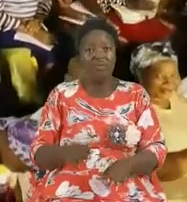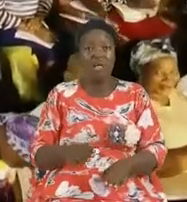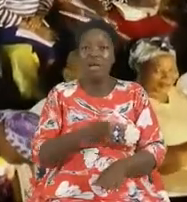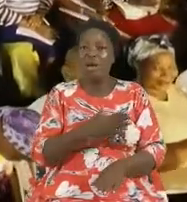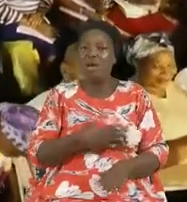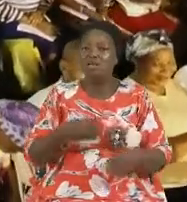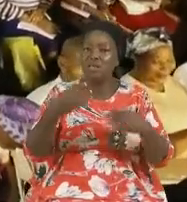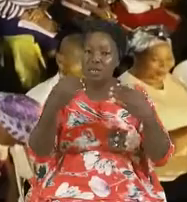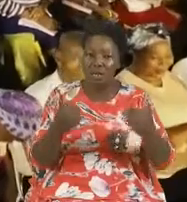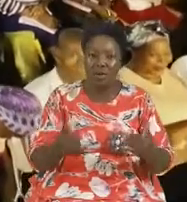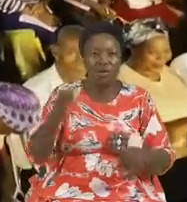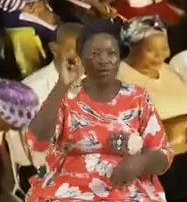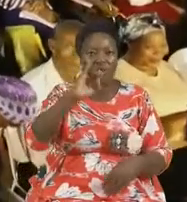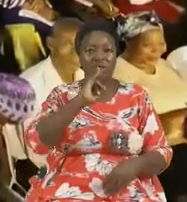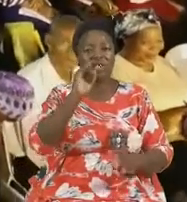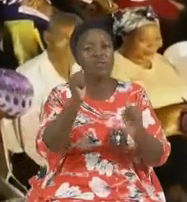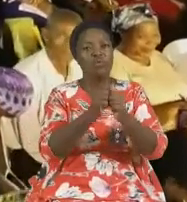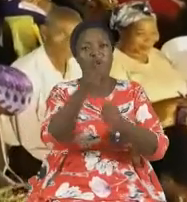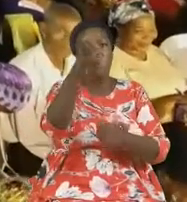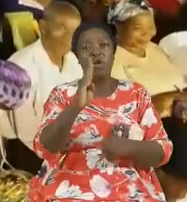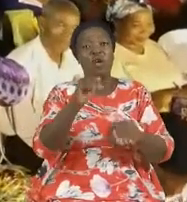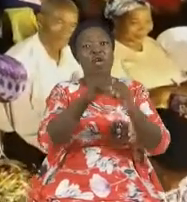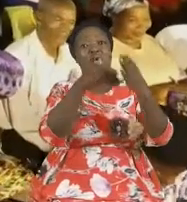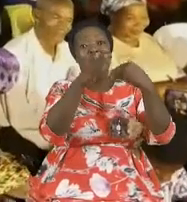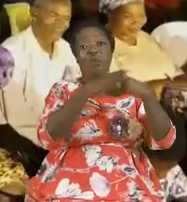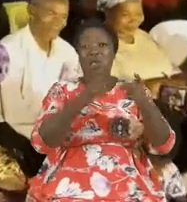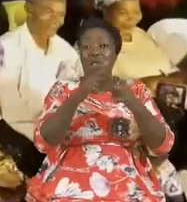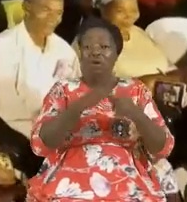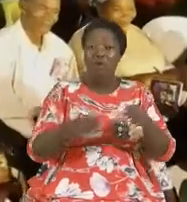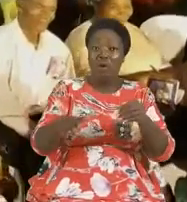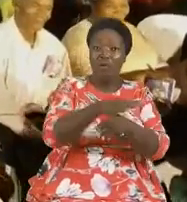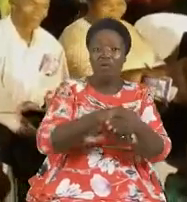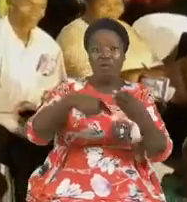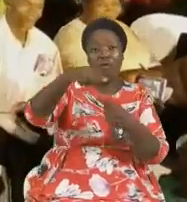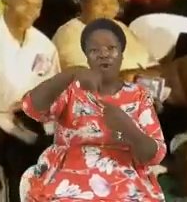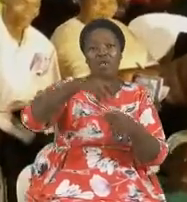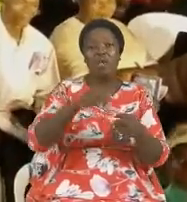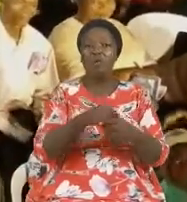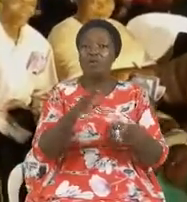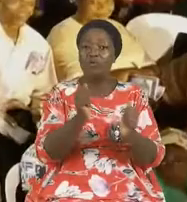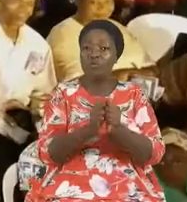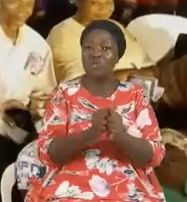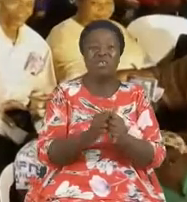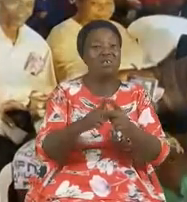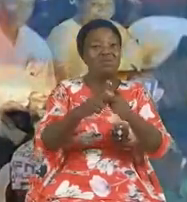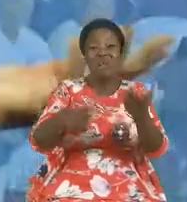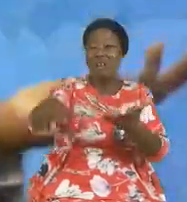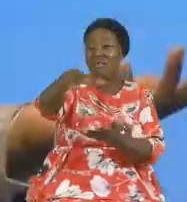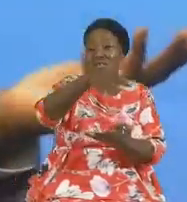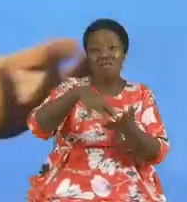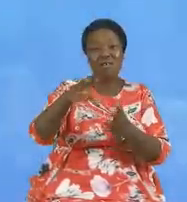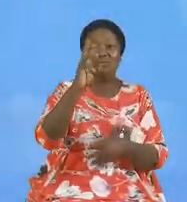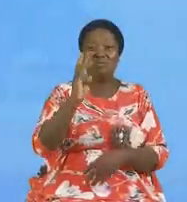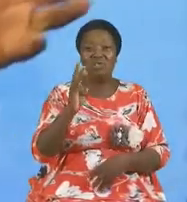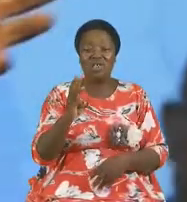he breathed his last. And now he is with God in heaven. It says, we're compassed